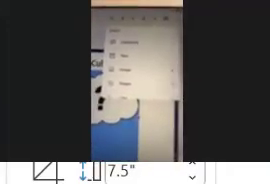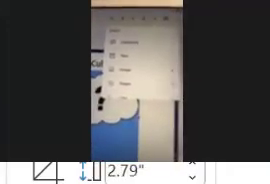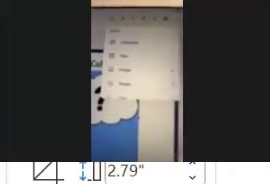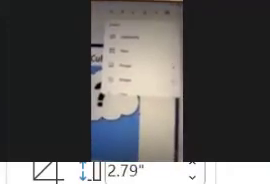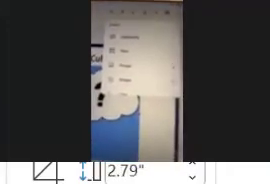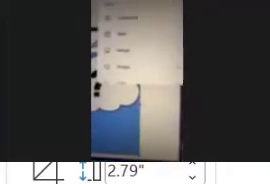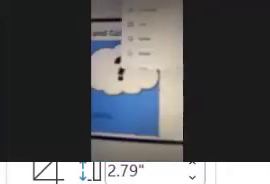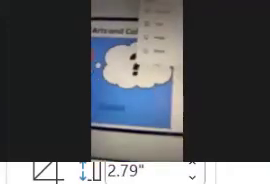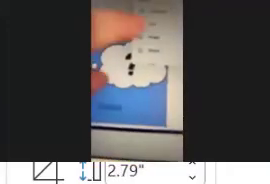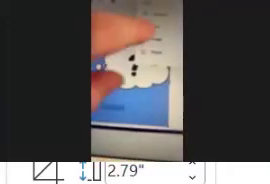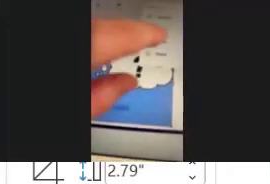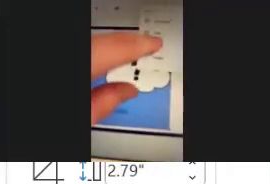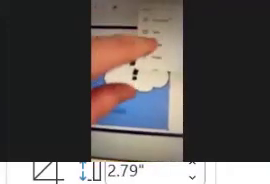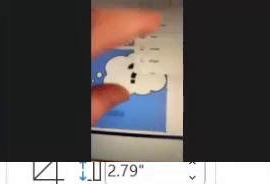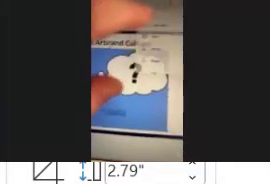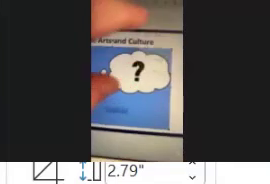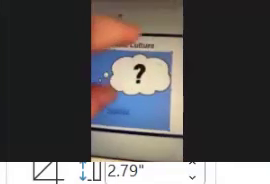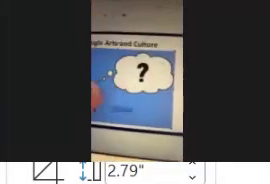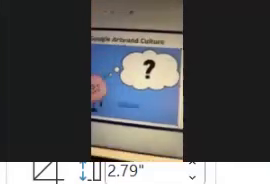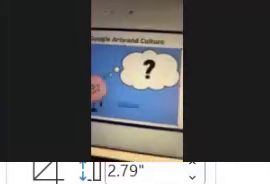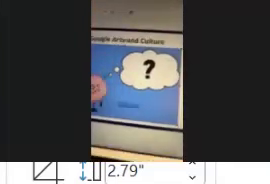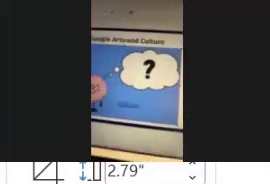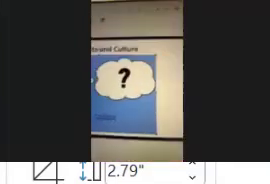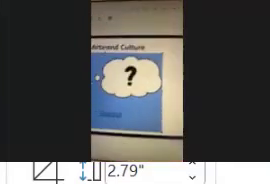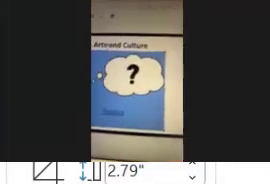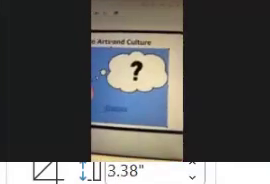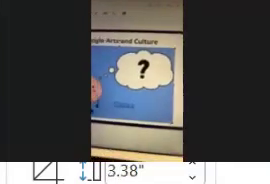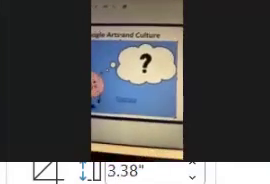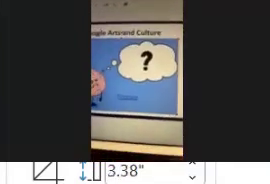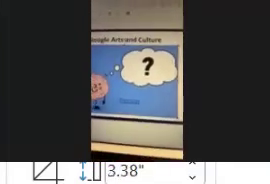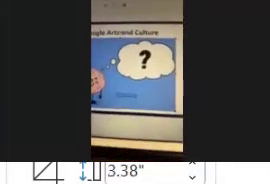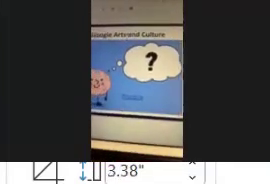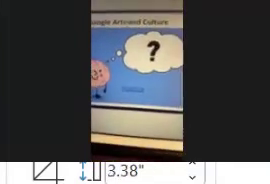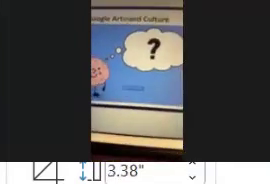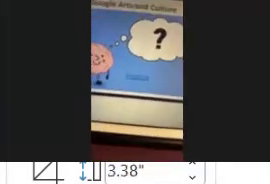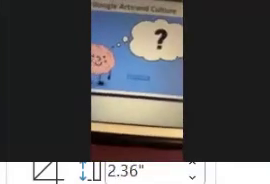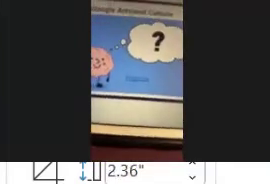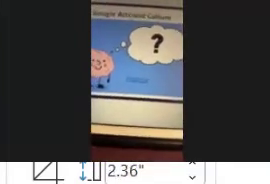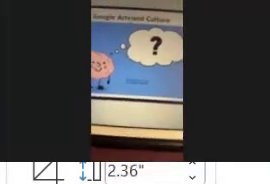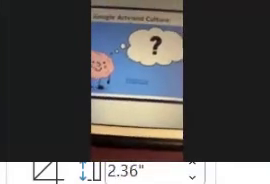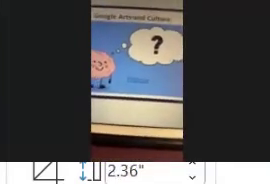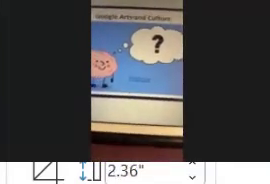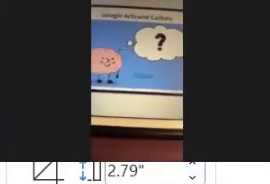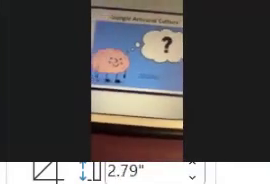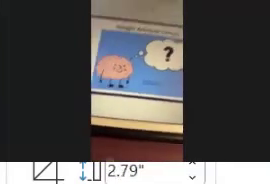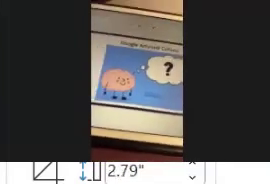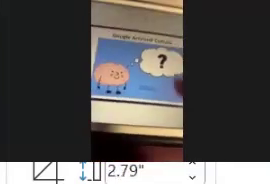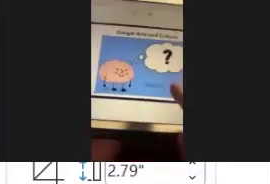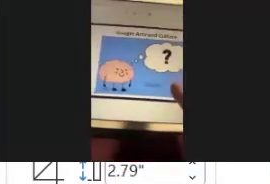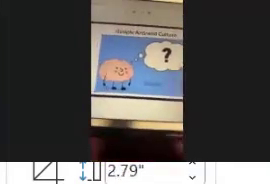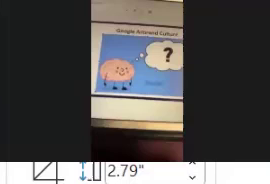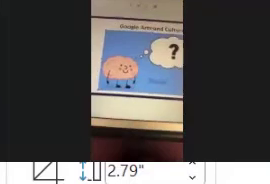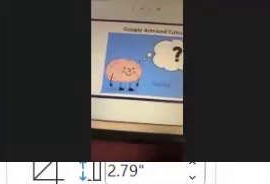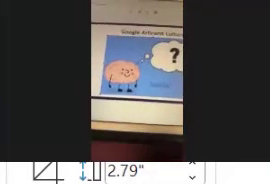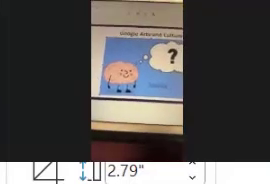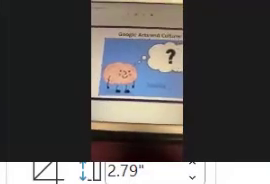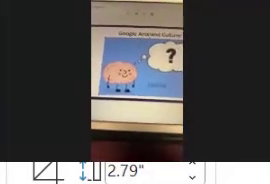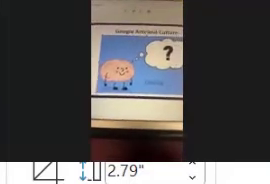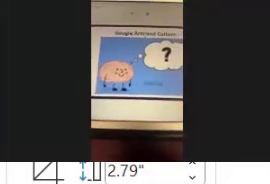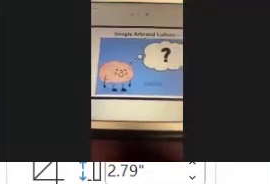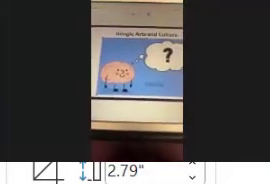can. And I just say, okay, I want to add an image, and it'll let me like search through my images like